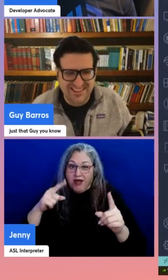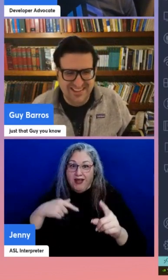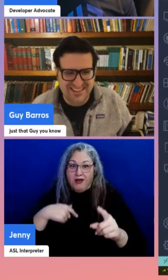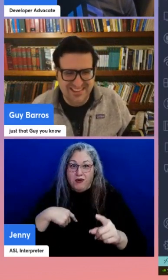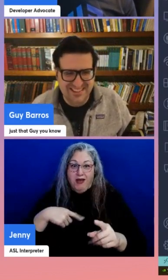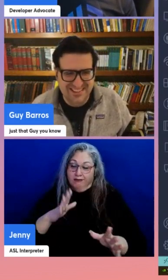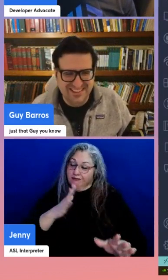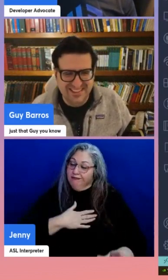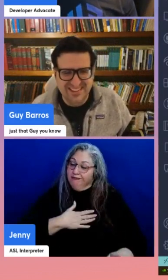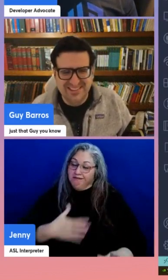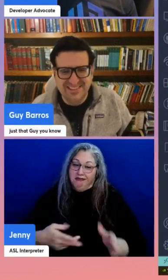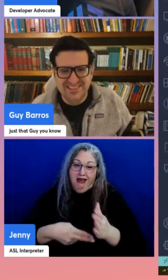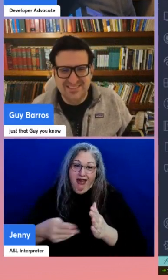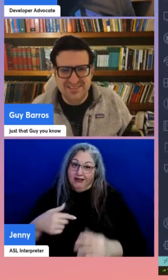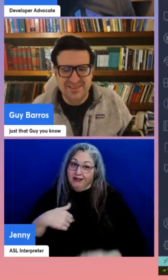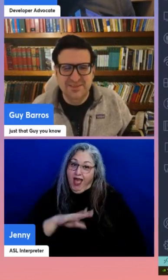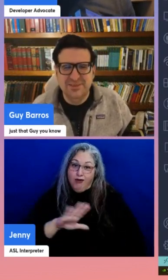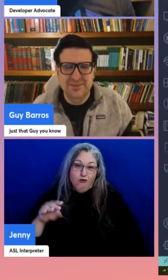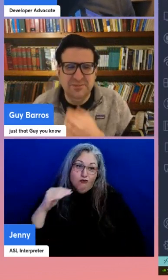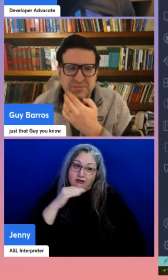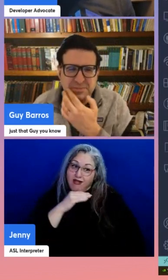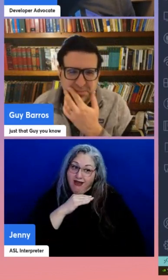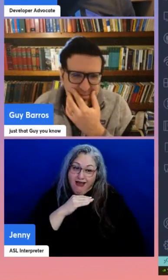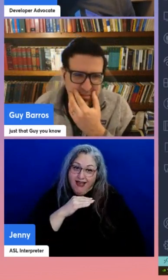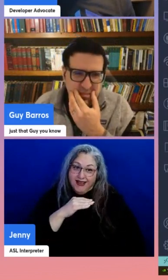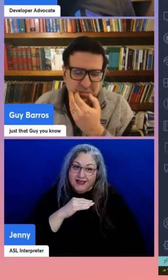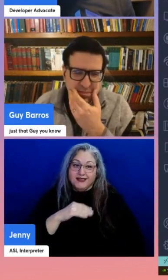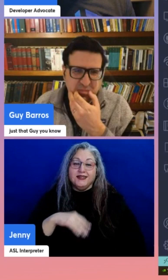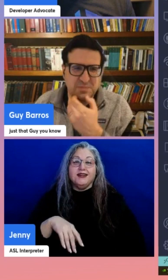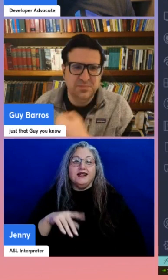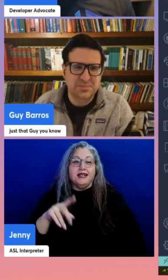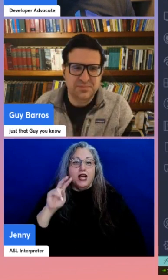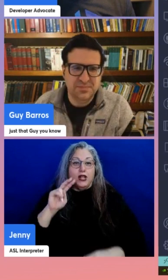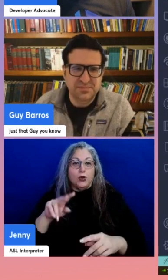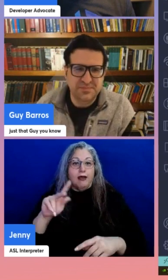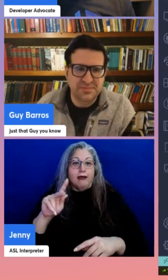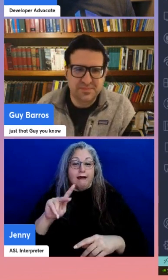with you. I'm not going to lie. Let's have a look. So we kget